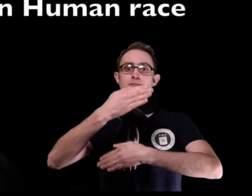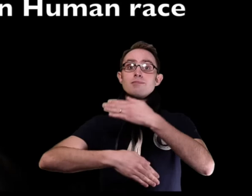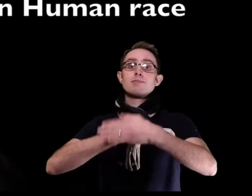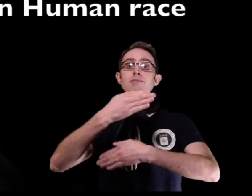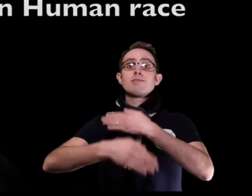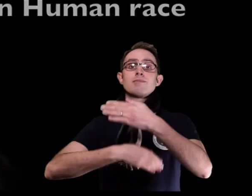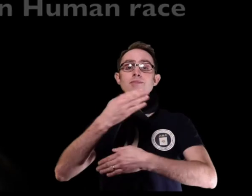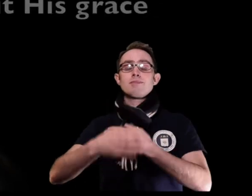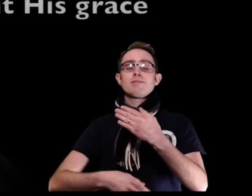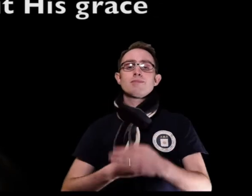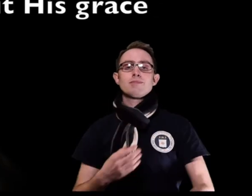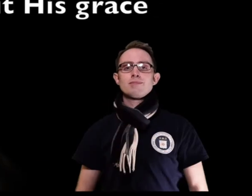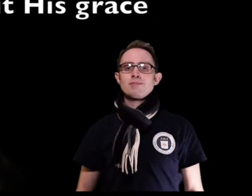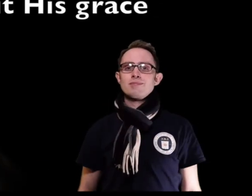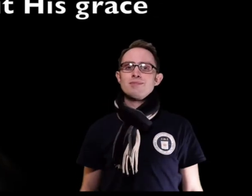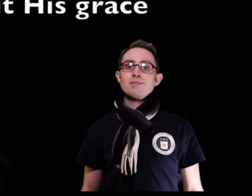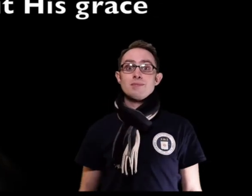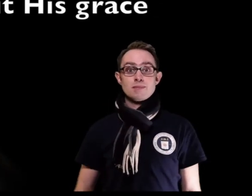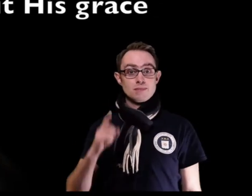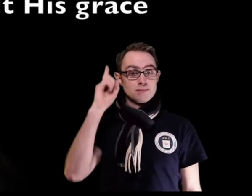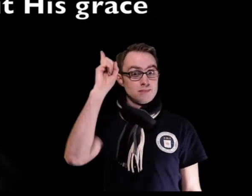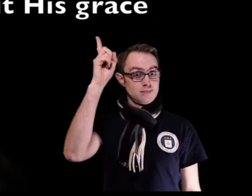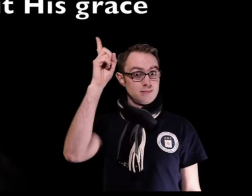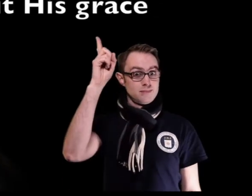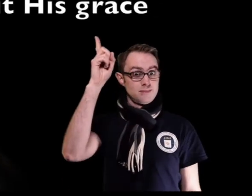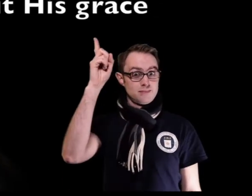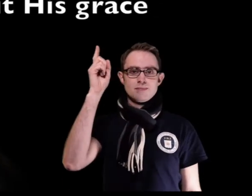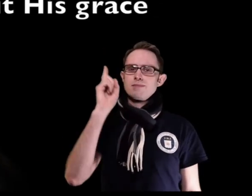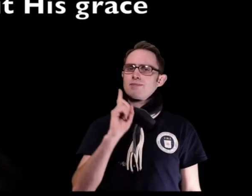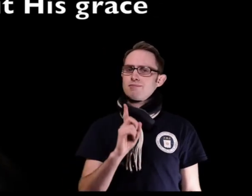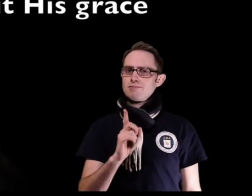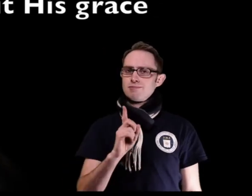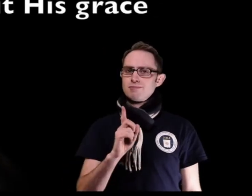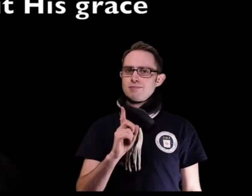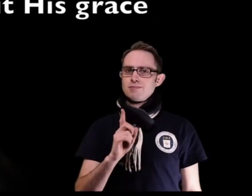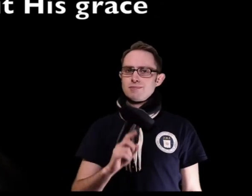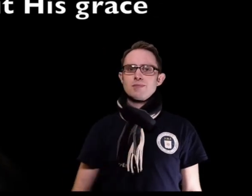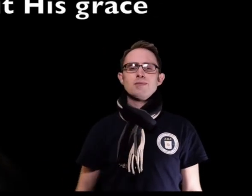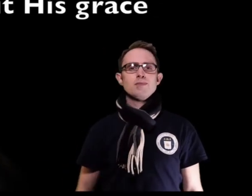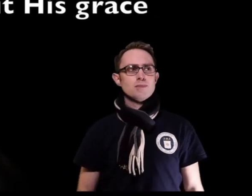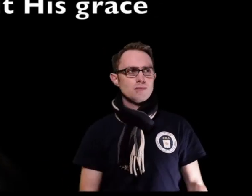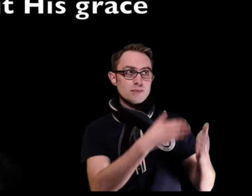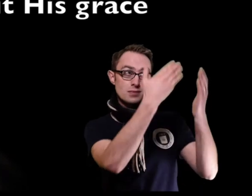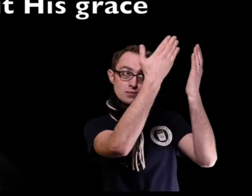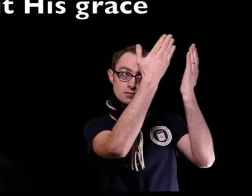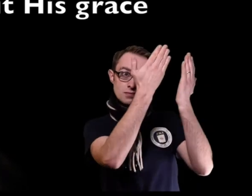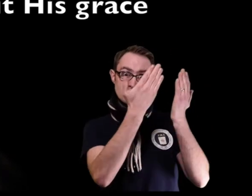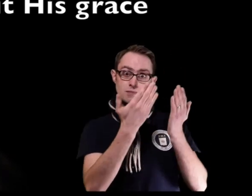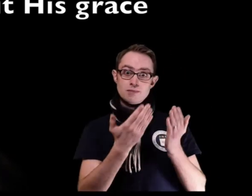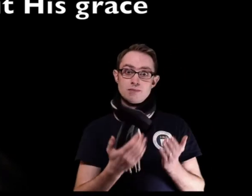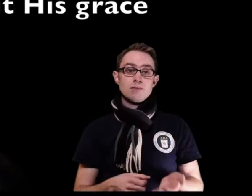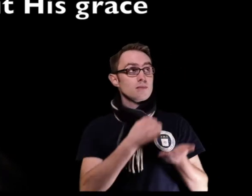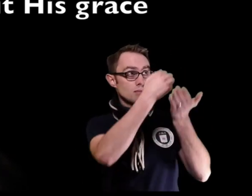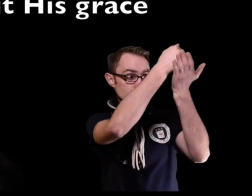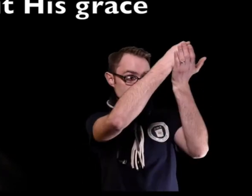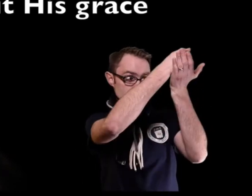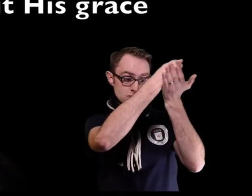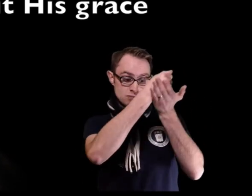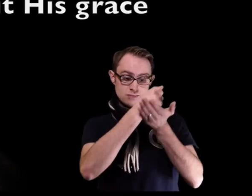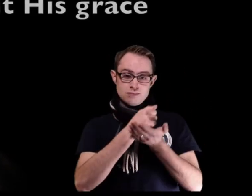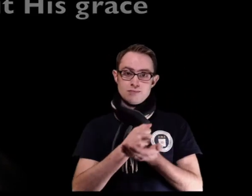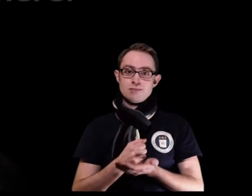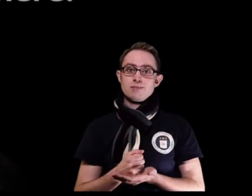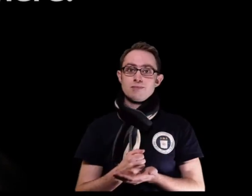a broken human race. God said he'd be the one through whom he'd lavish sleep or have